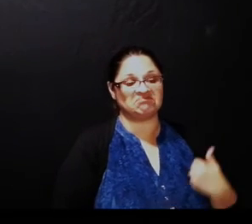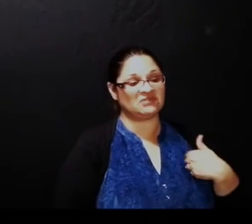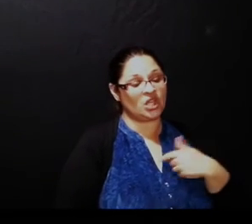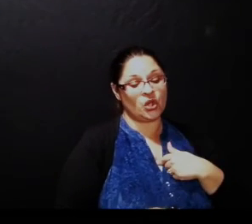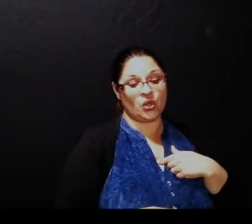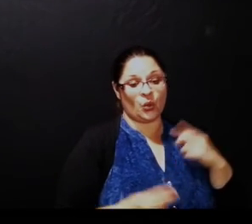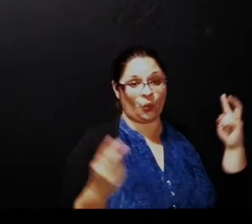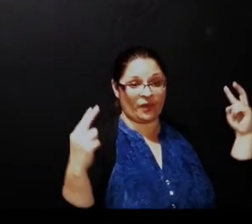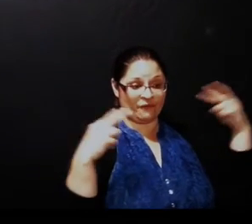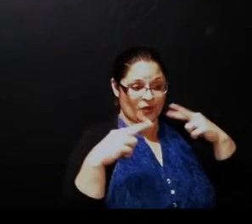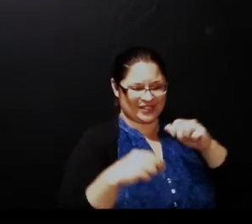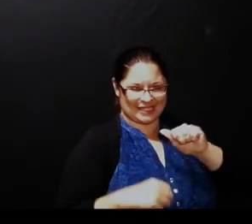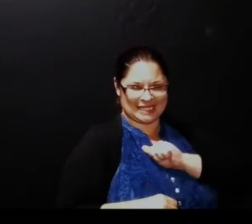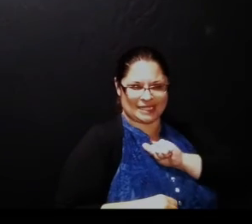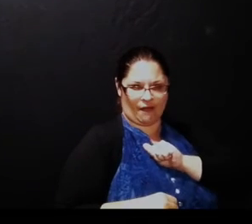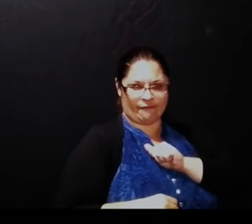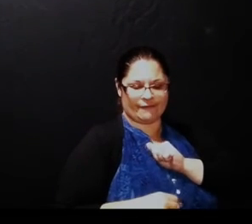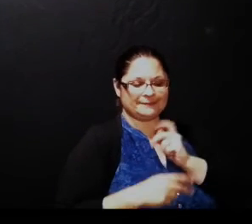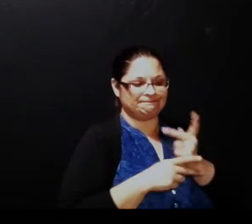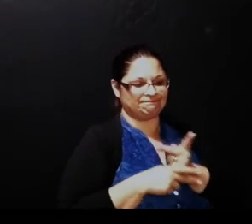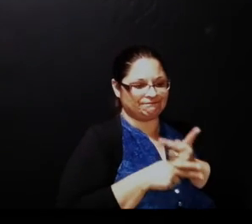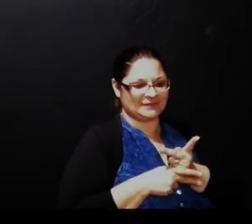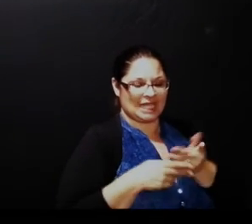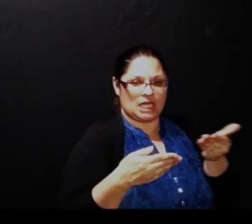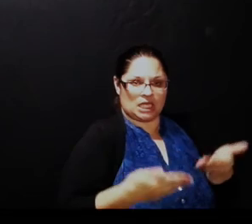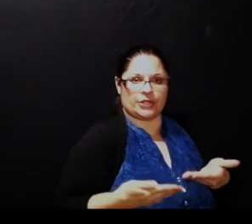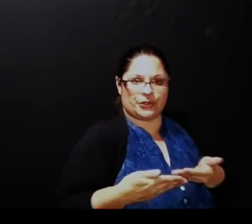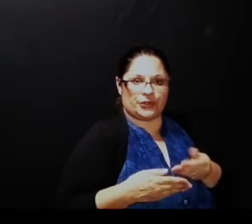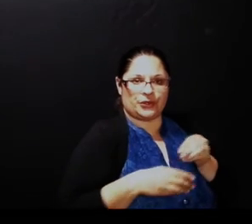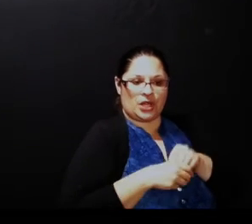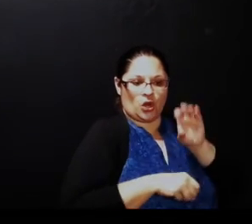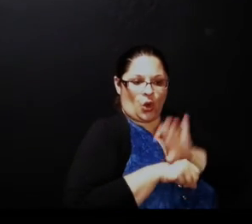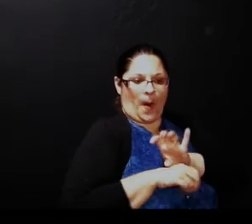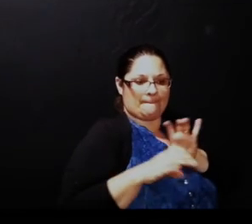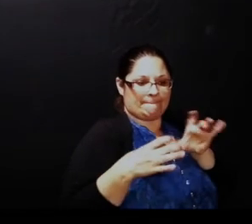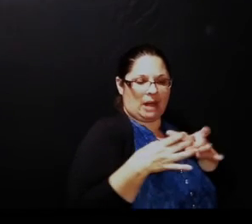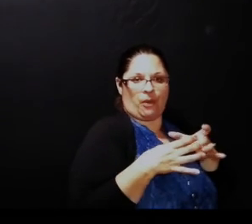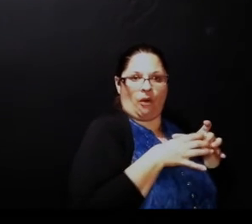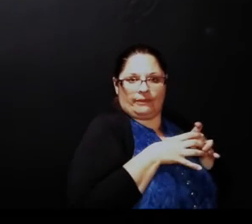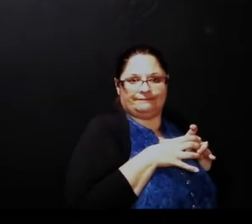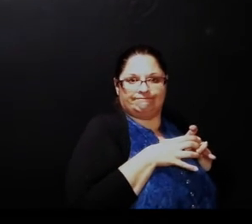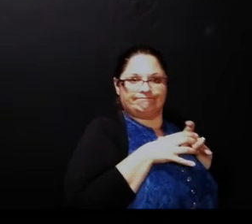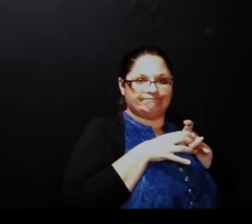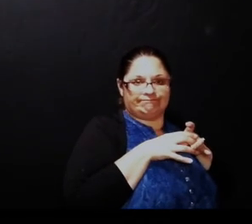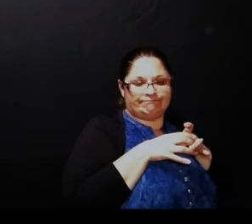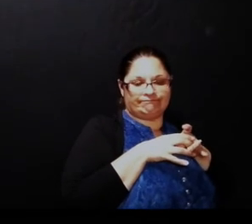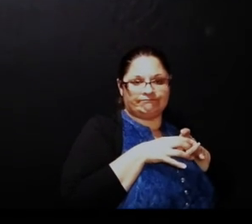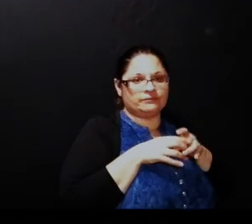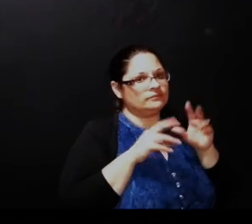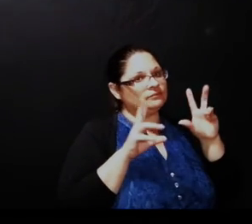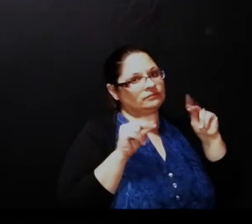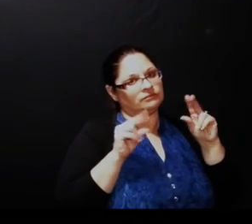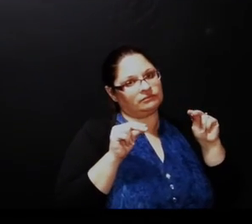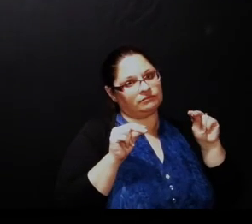fallen away from the Word of God. We've fallen away from the commission of Jesus Christ upon our lives to model Him.